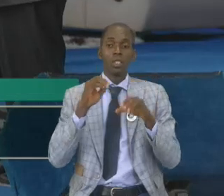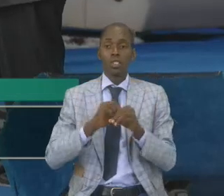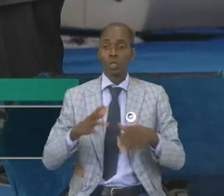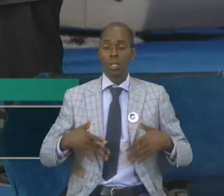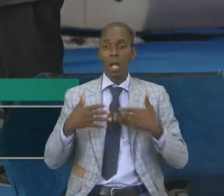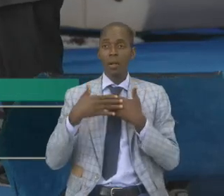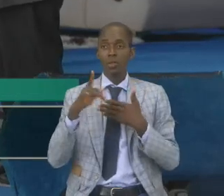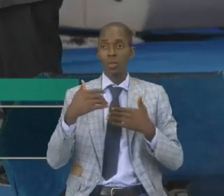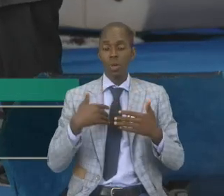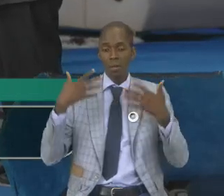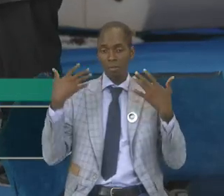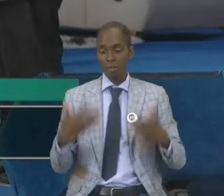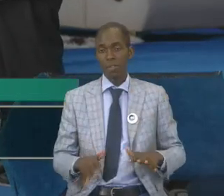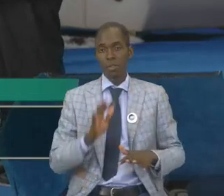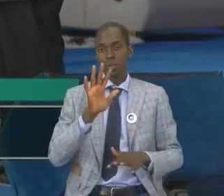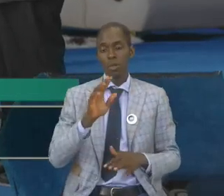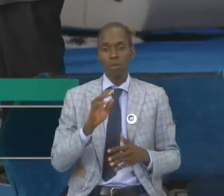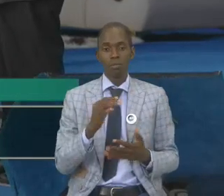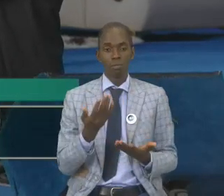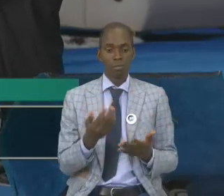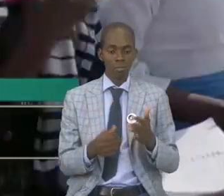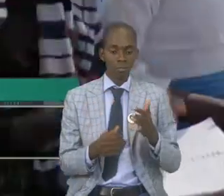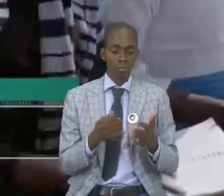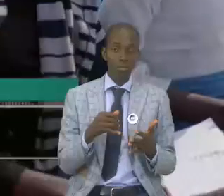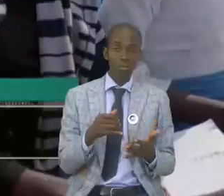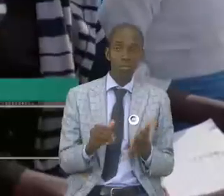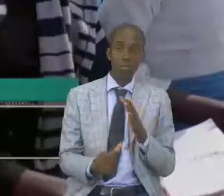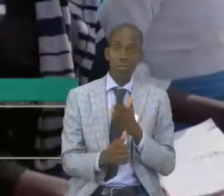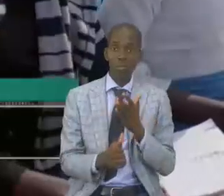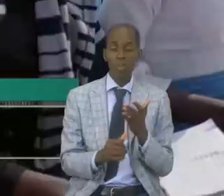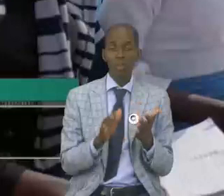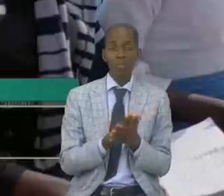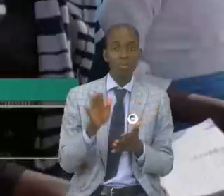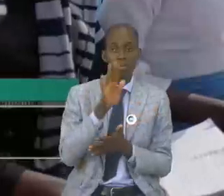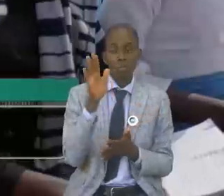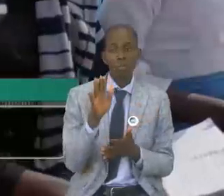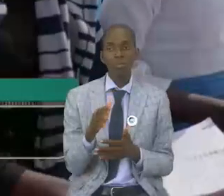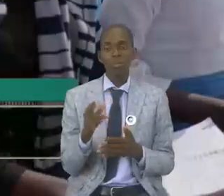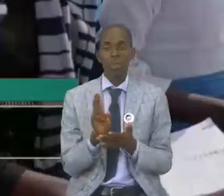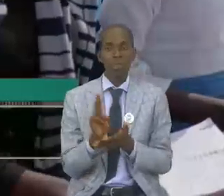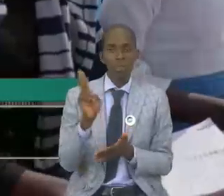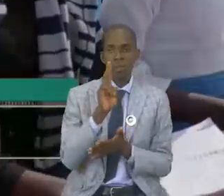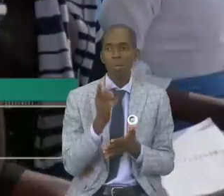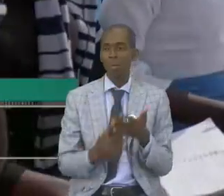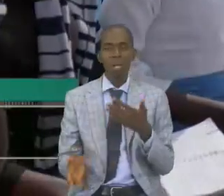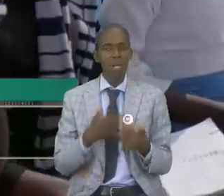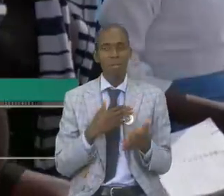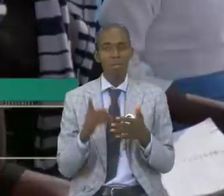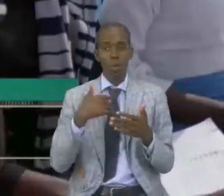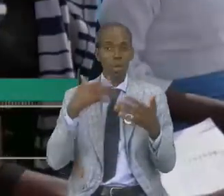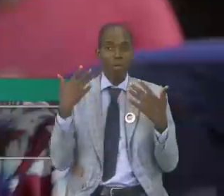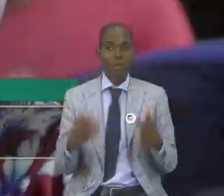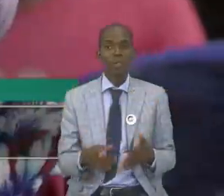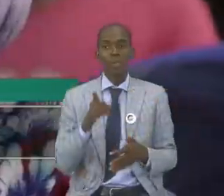of secondary school, high school, tertiary institution, university, whatever, we keep